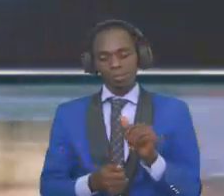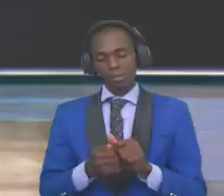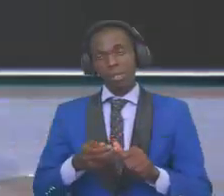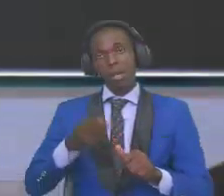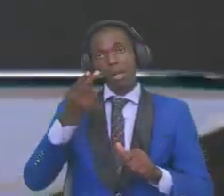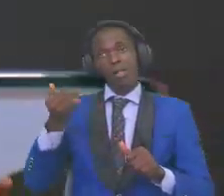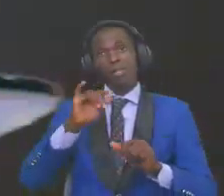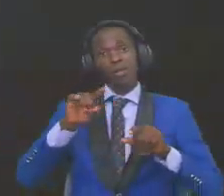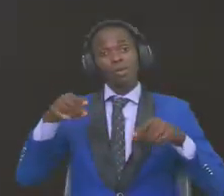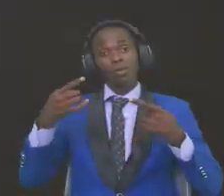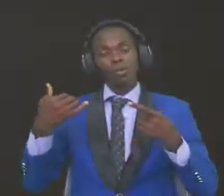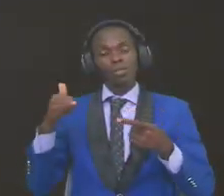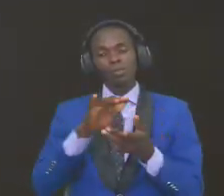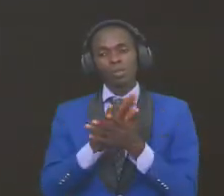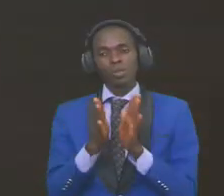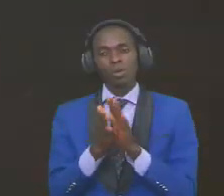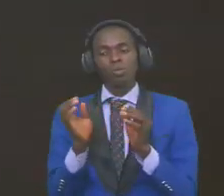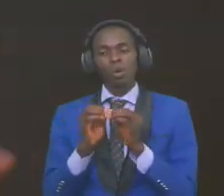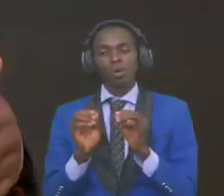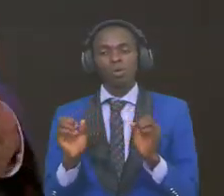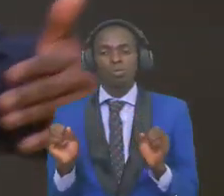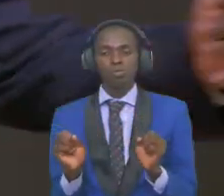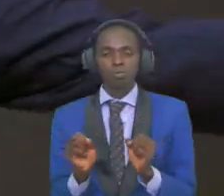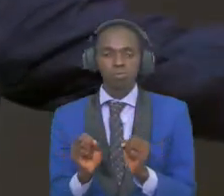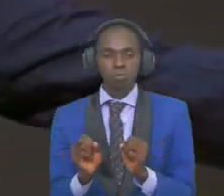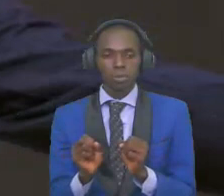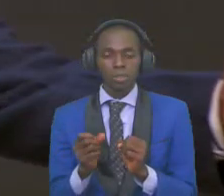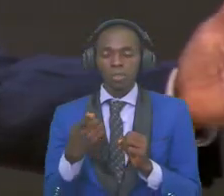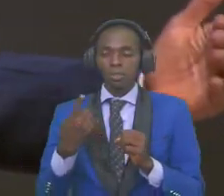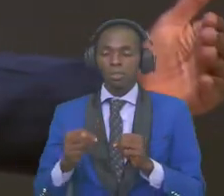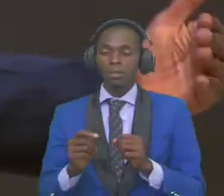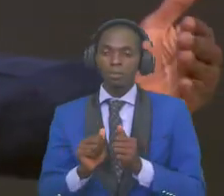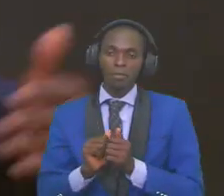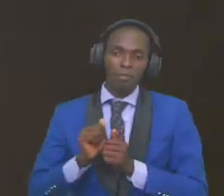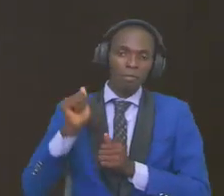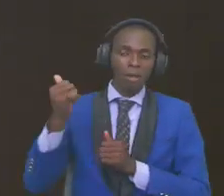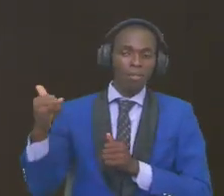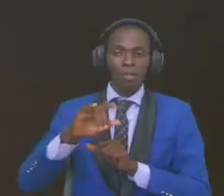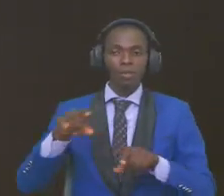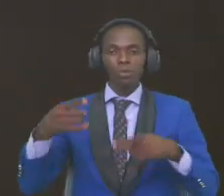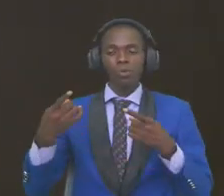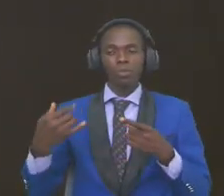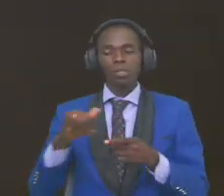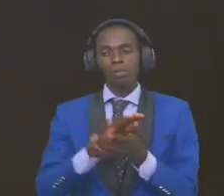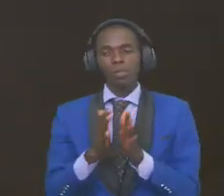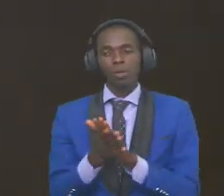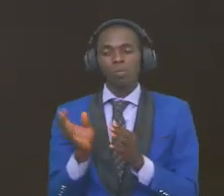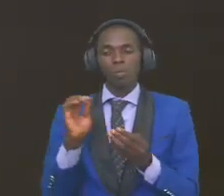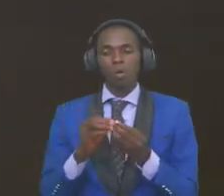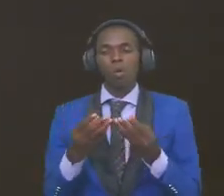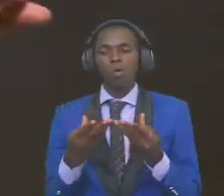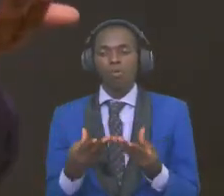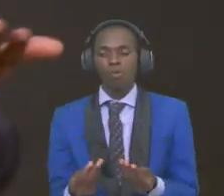the cooler they become. The farther they go, the softer they